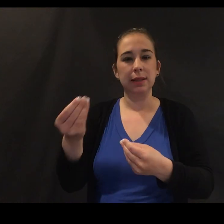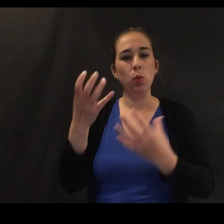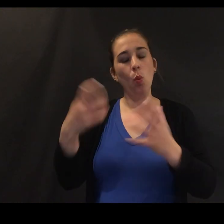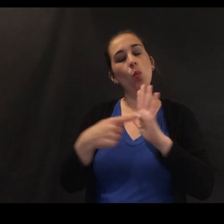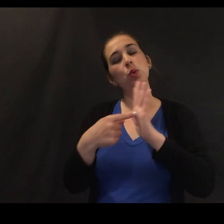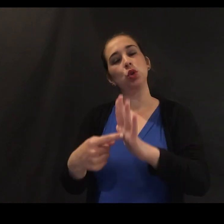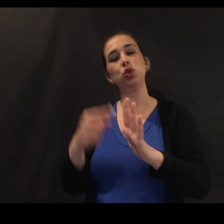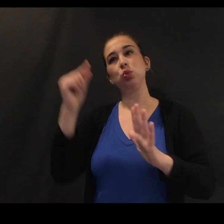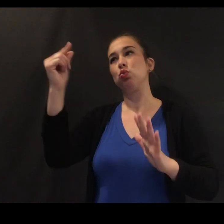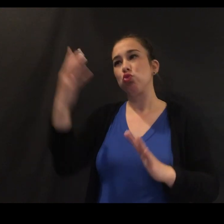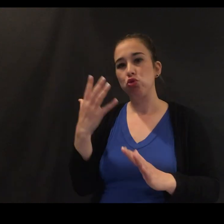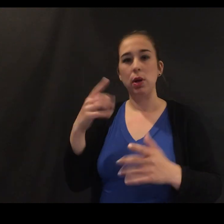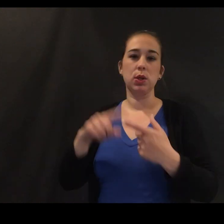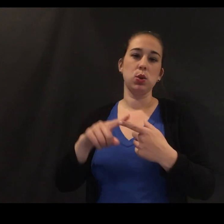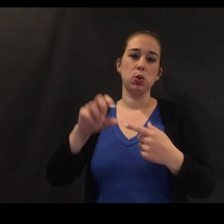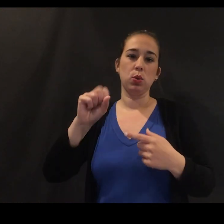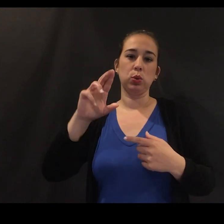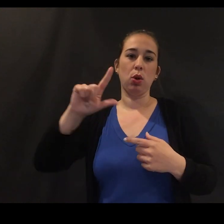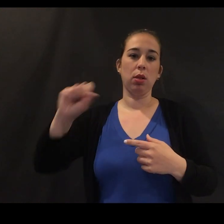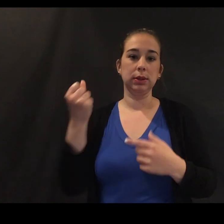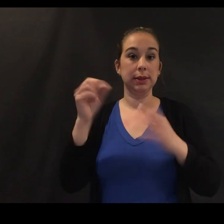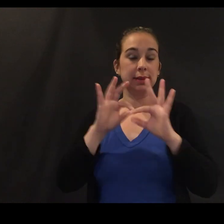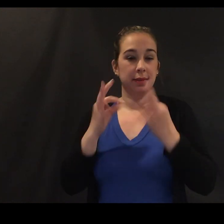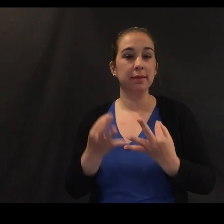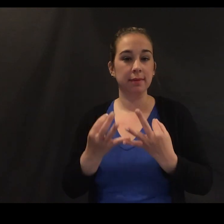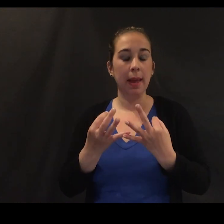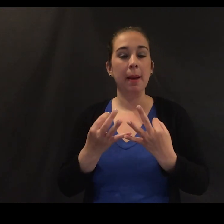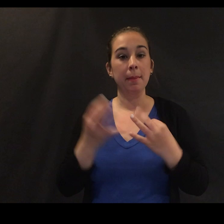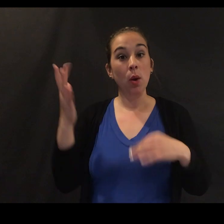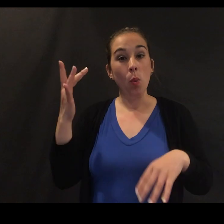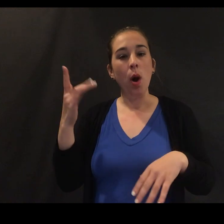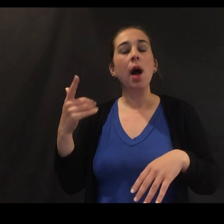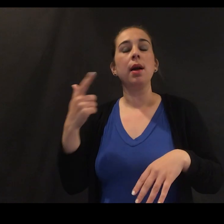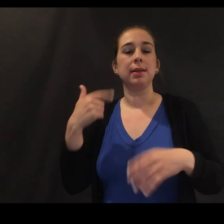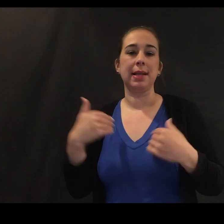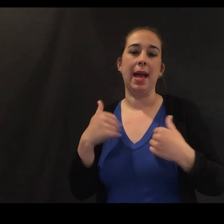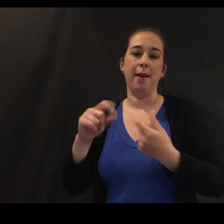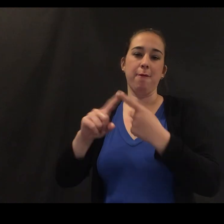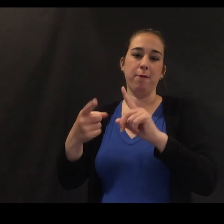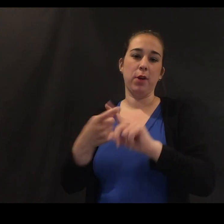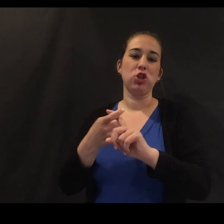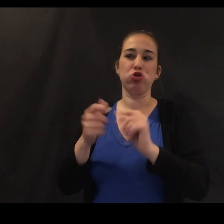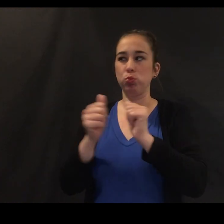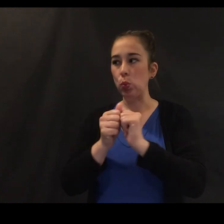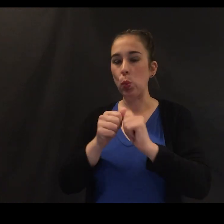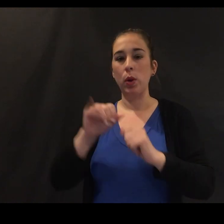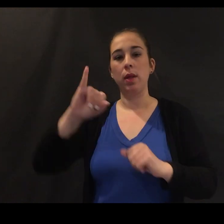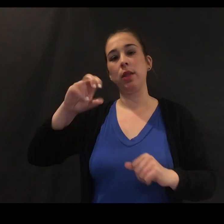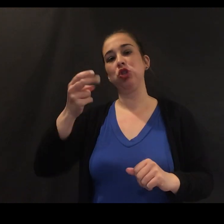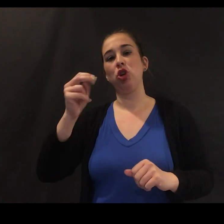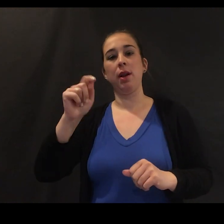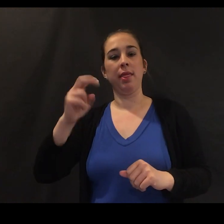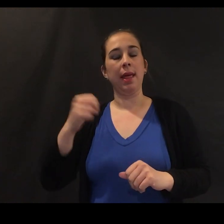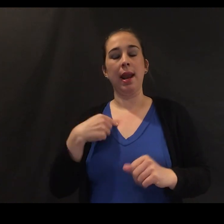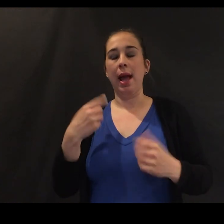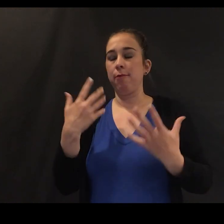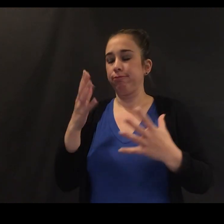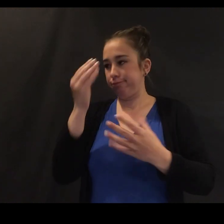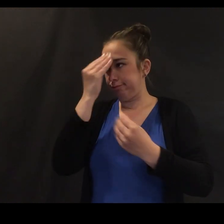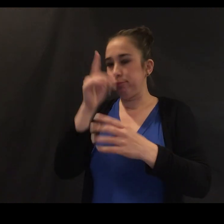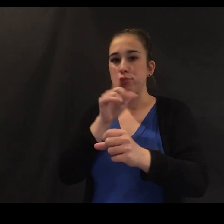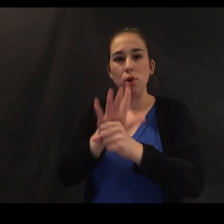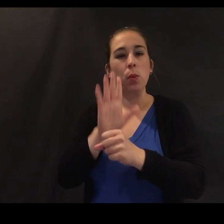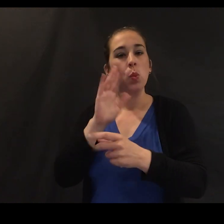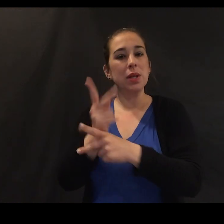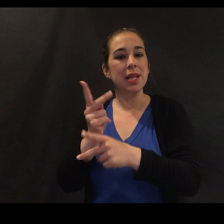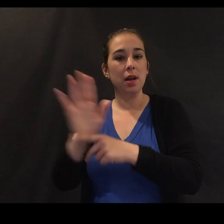to Saul's family because I had a friendship with Jonathan and I promised that I would always take care of his family. And there